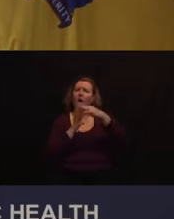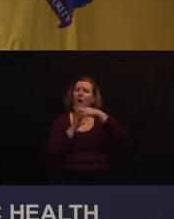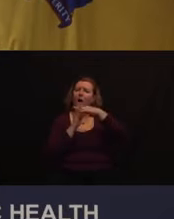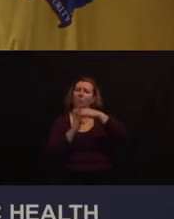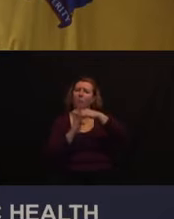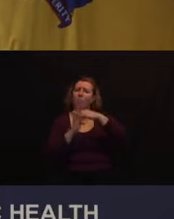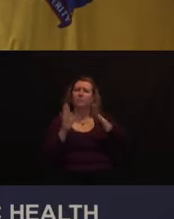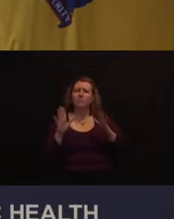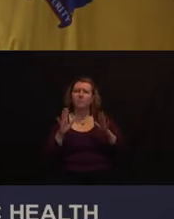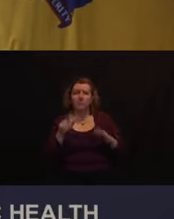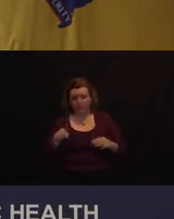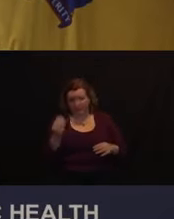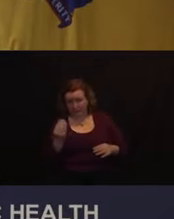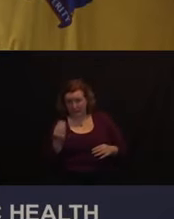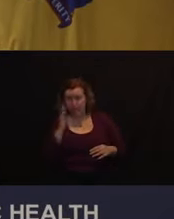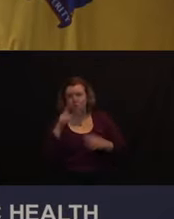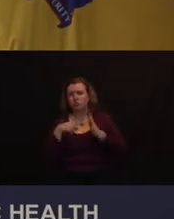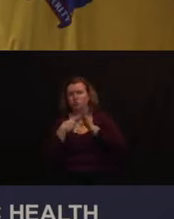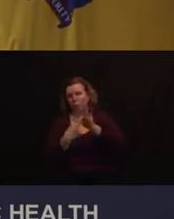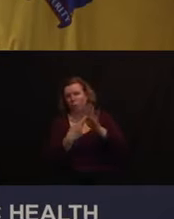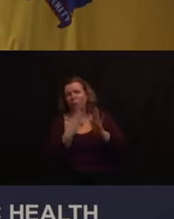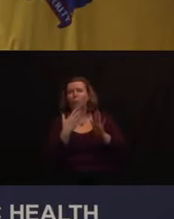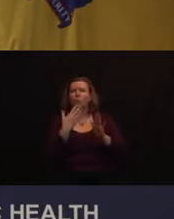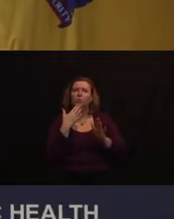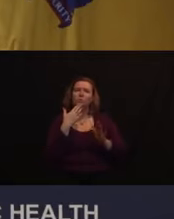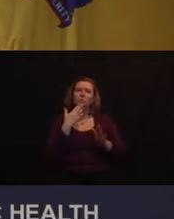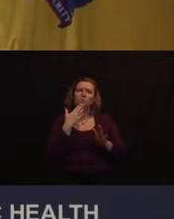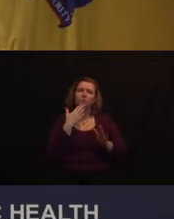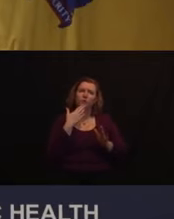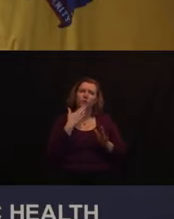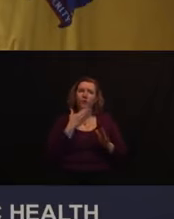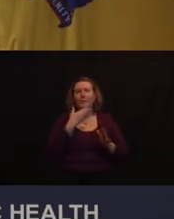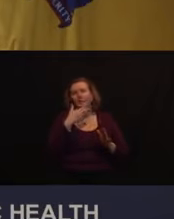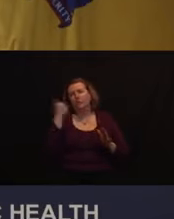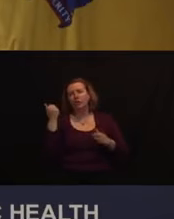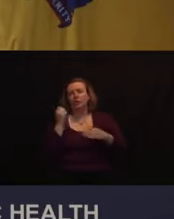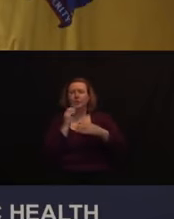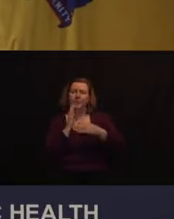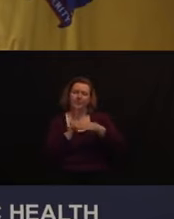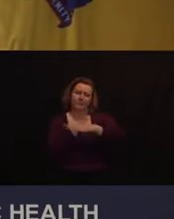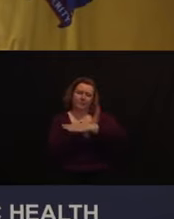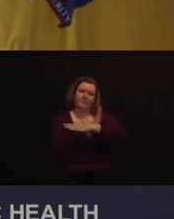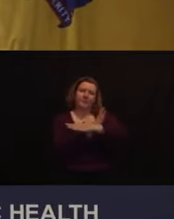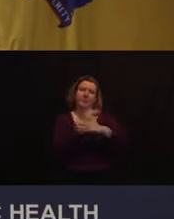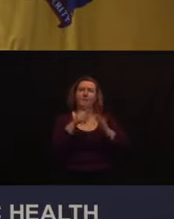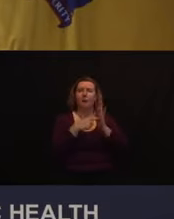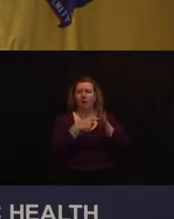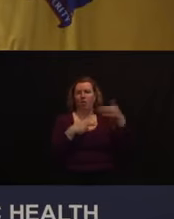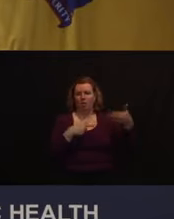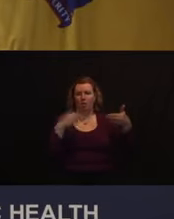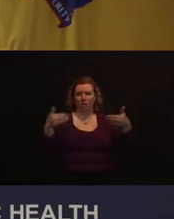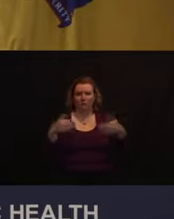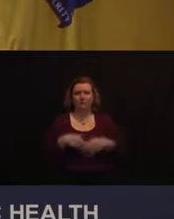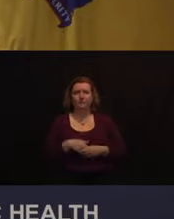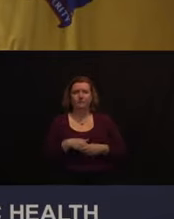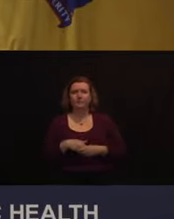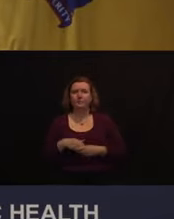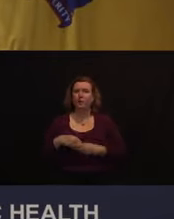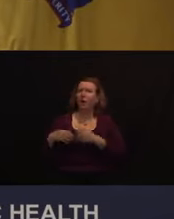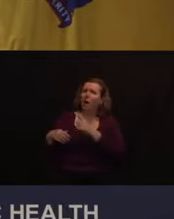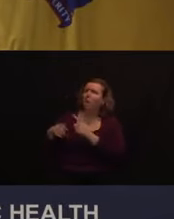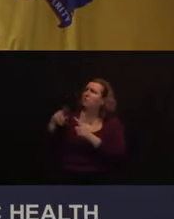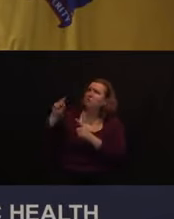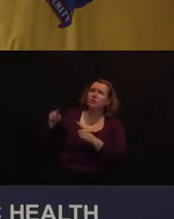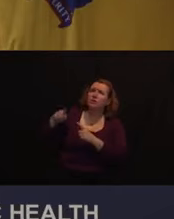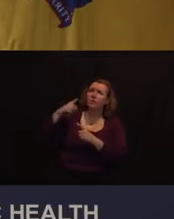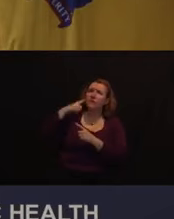okay with that. Nice to meet you. Sir, do you have anything? Please. I have two. First, for the Health Commissioner,